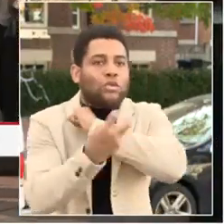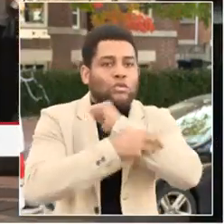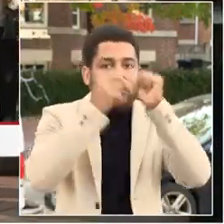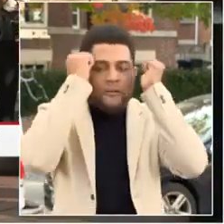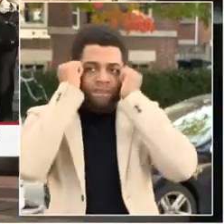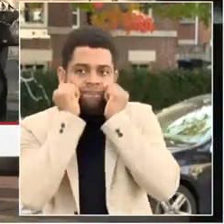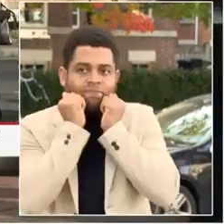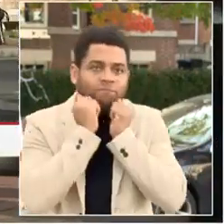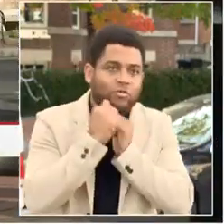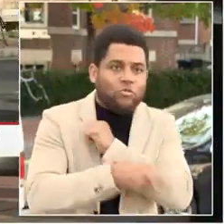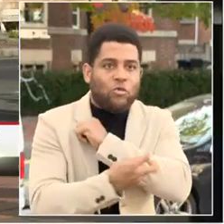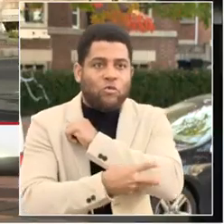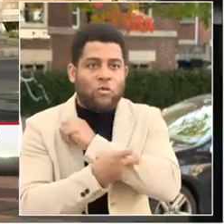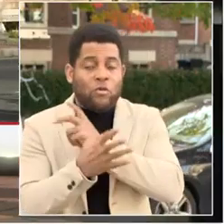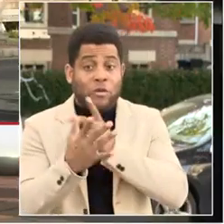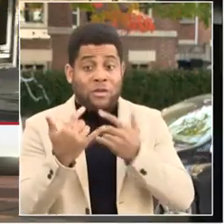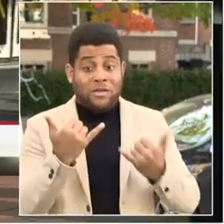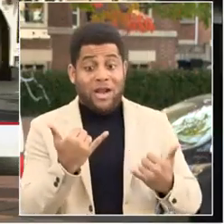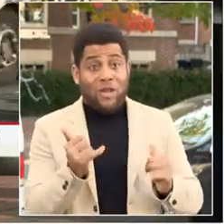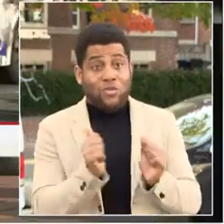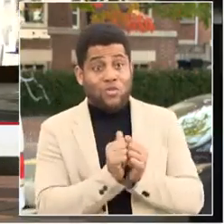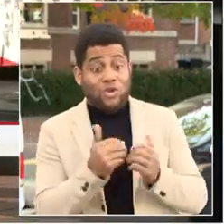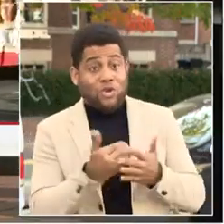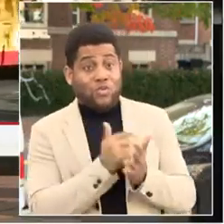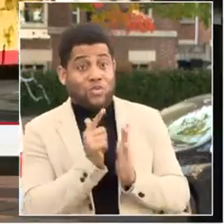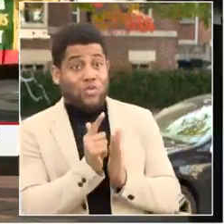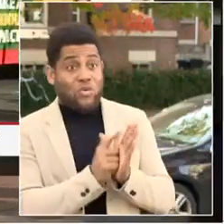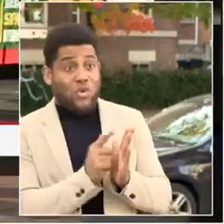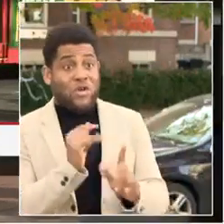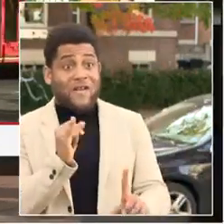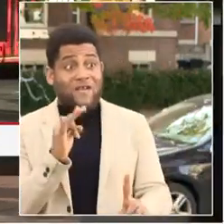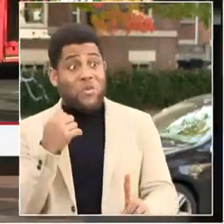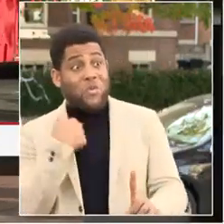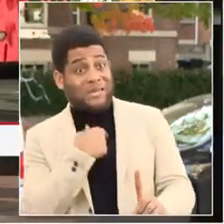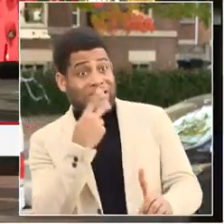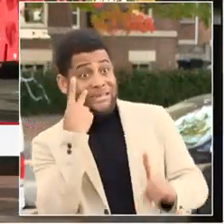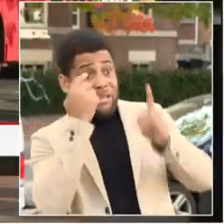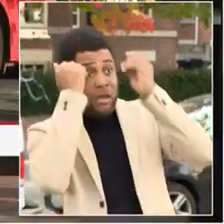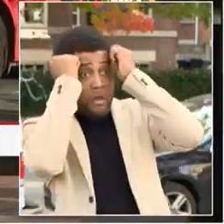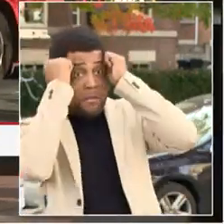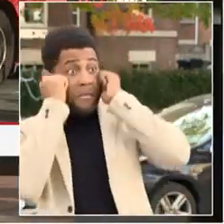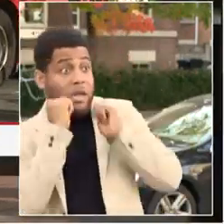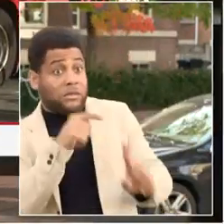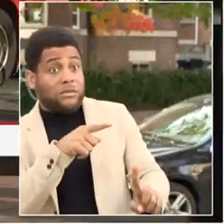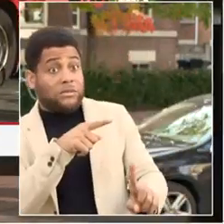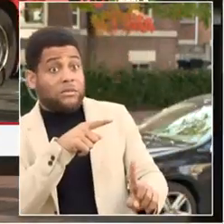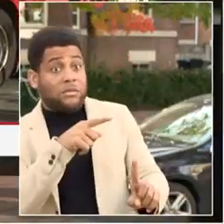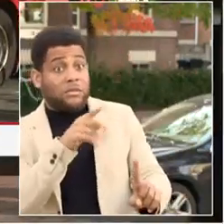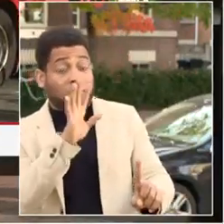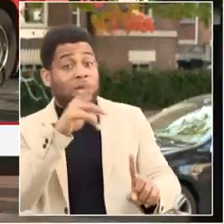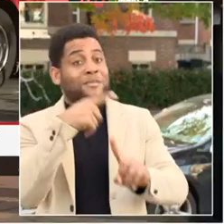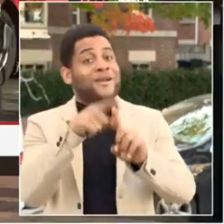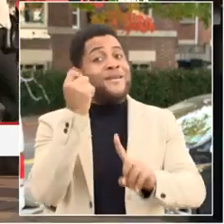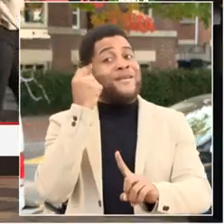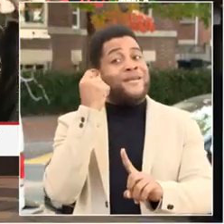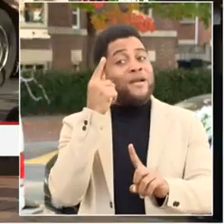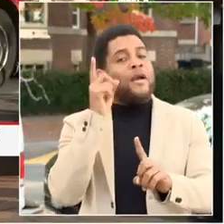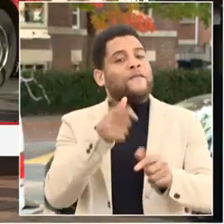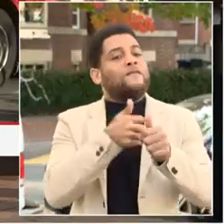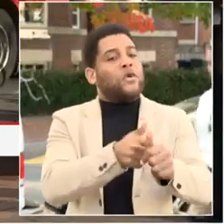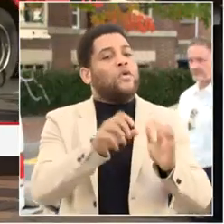these individuals in a constitutional way so that we can reduce crimes with our robberies. And they have gone up, but we're working